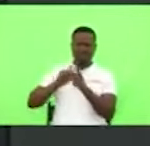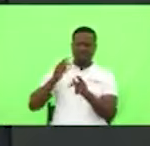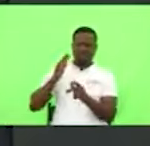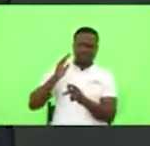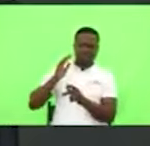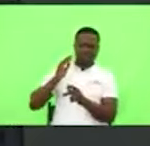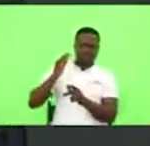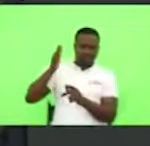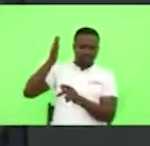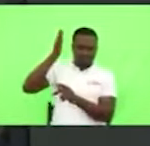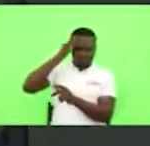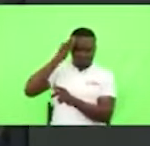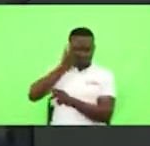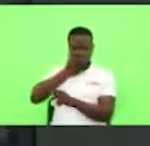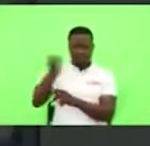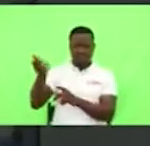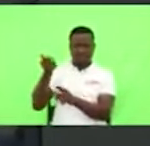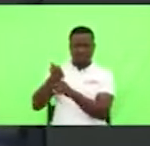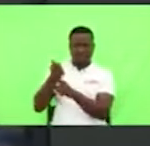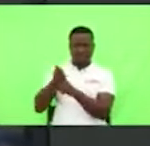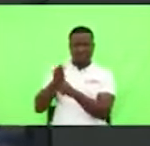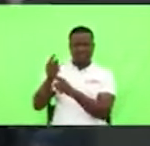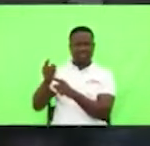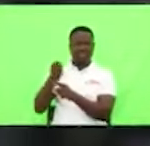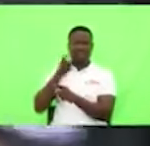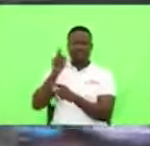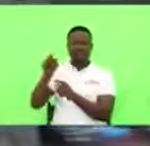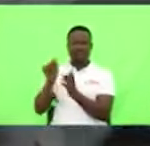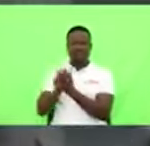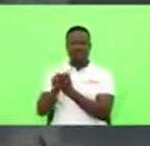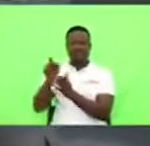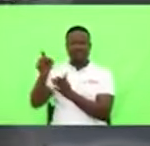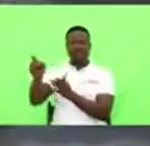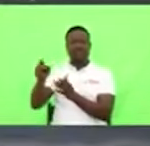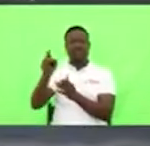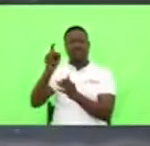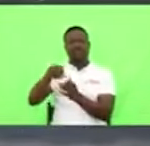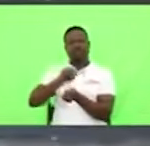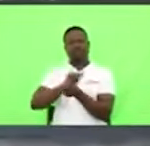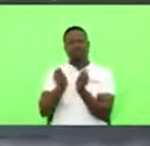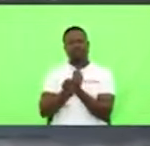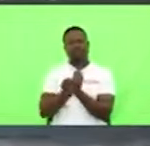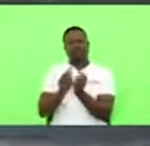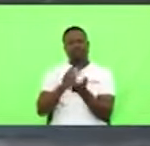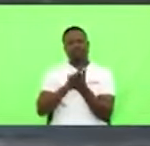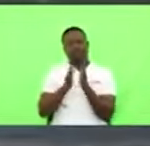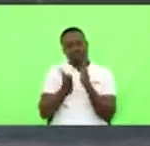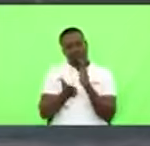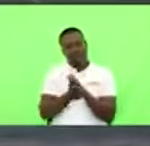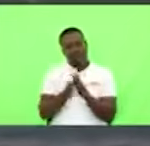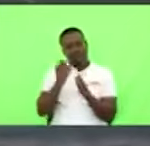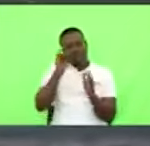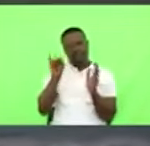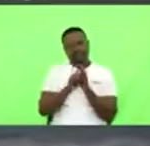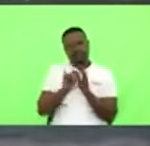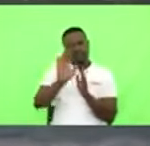he also predestined that we will be transformed into the image of his